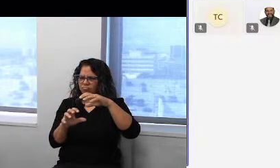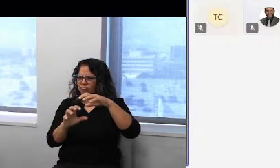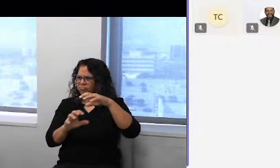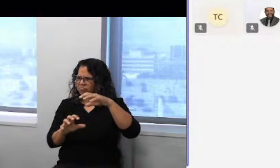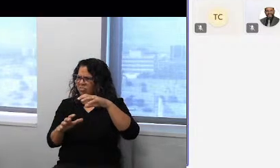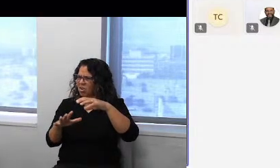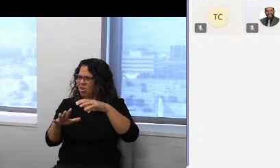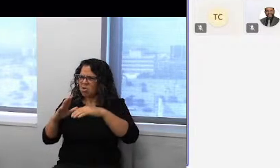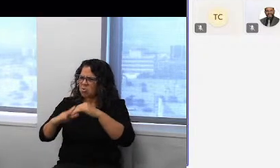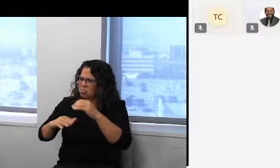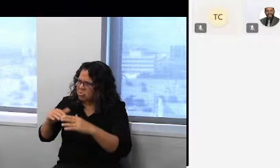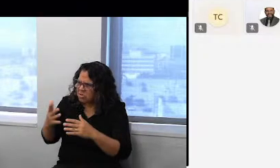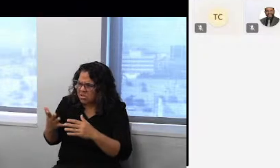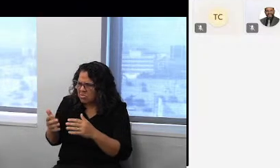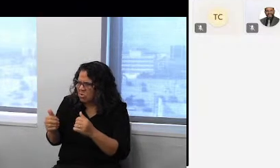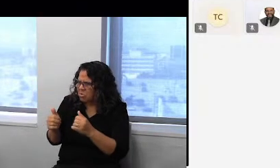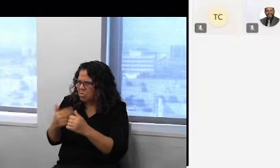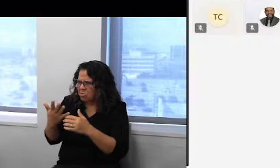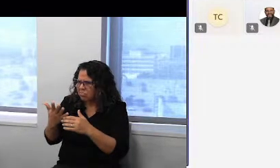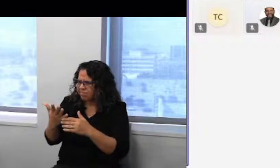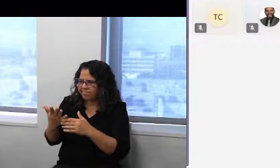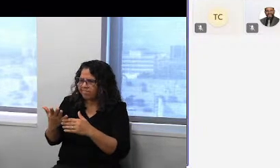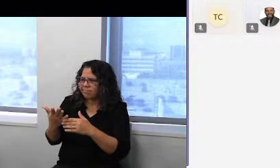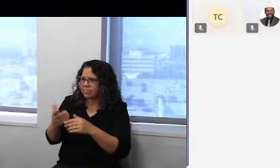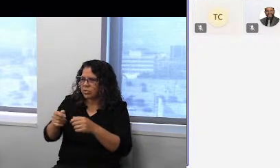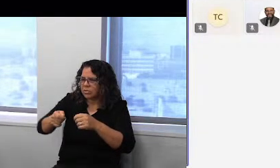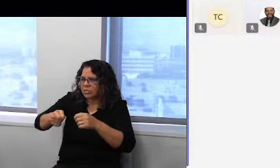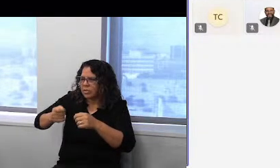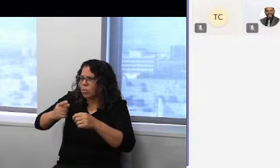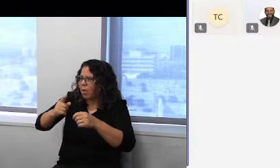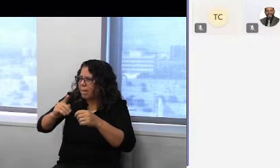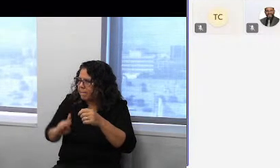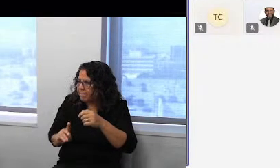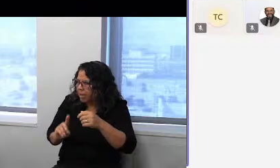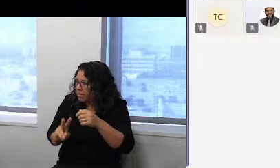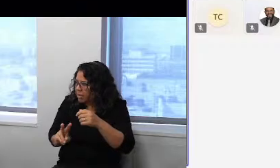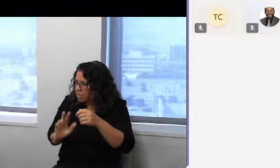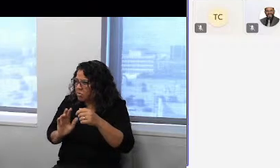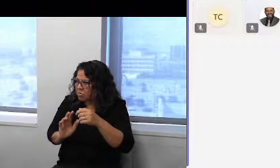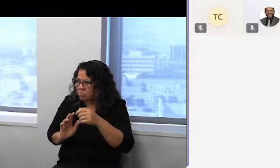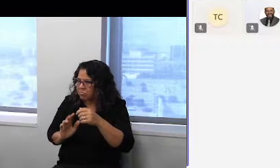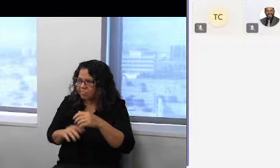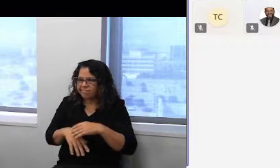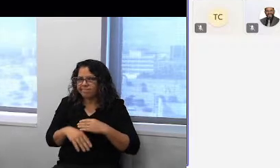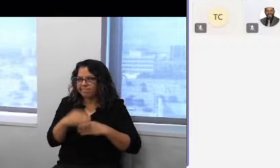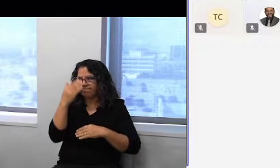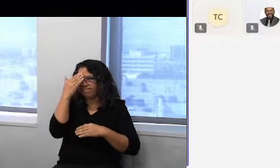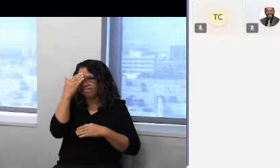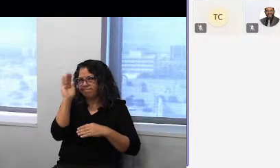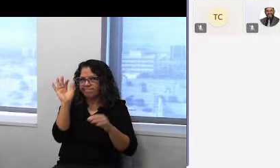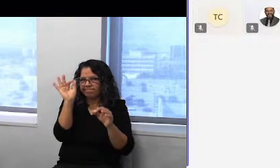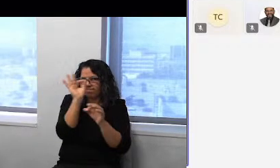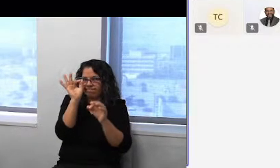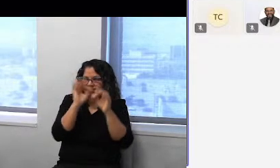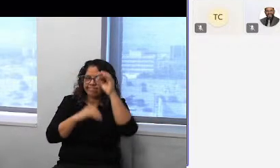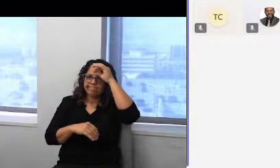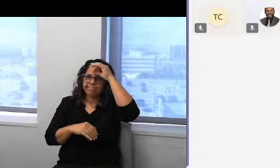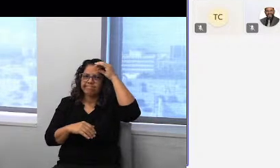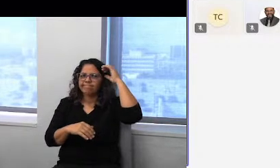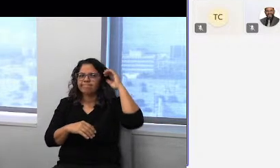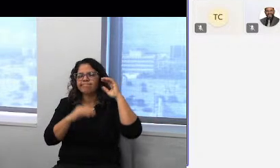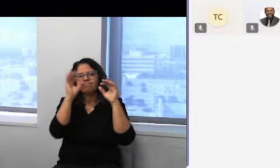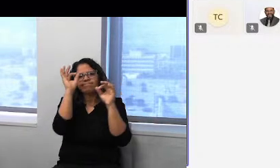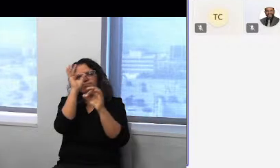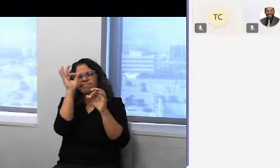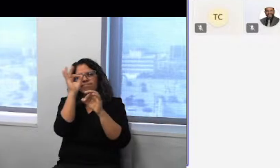configuration? I don't have that knowledge at hand. Okay. But just to answer your question, I don't have that knowledge at hand, so I can't